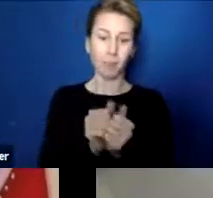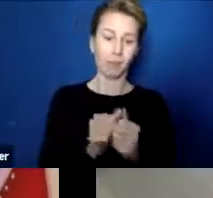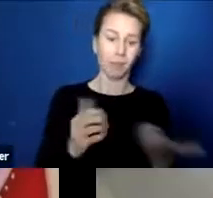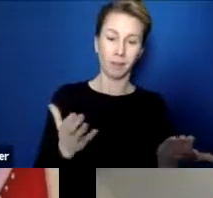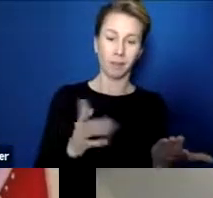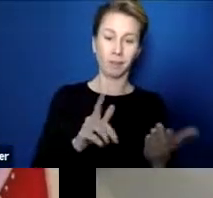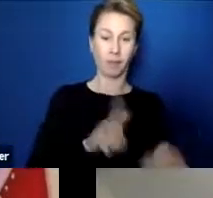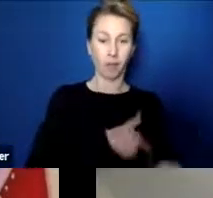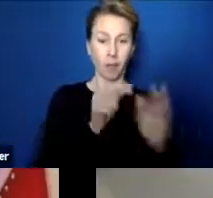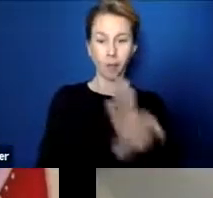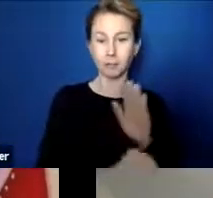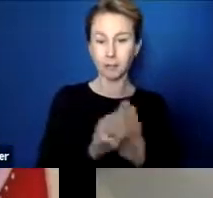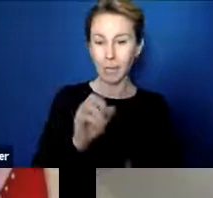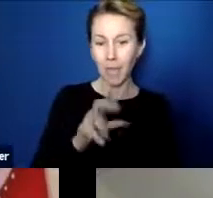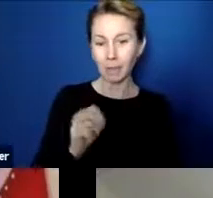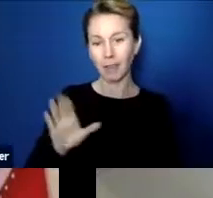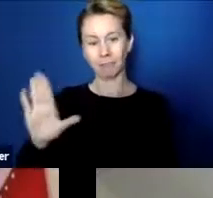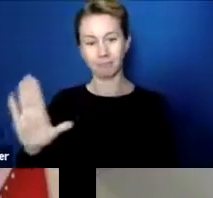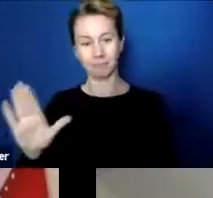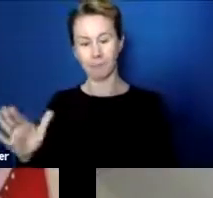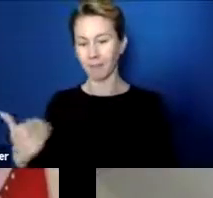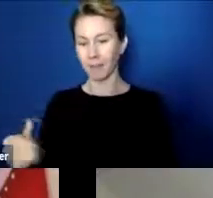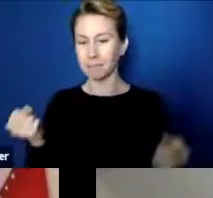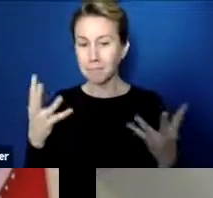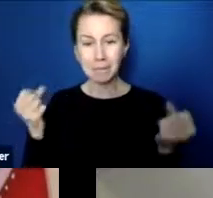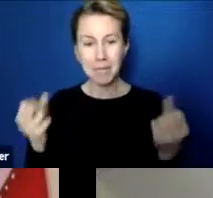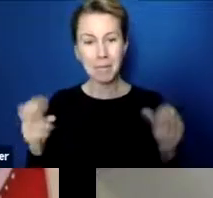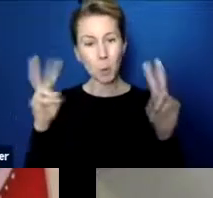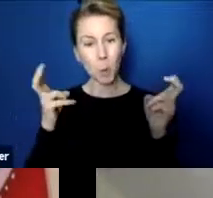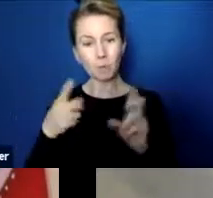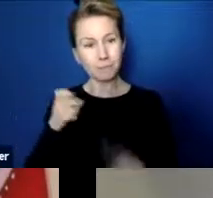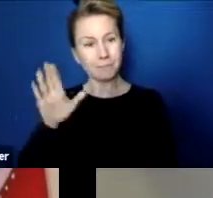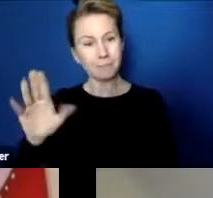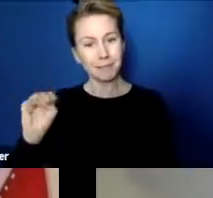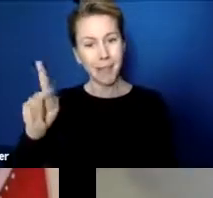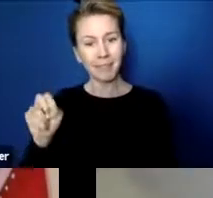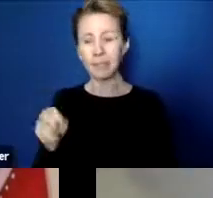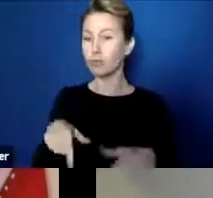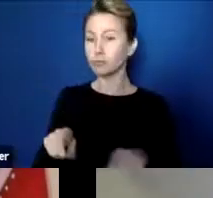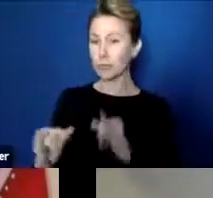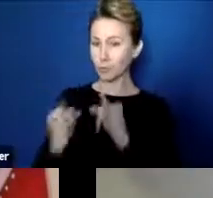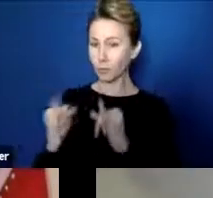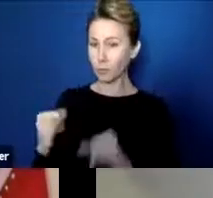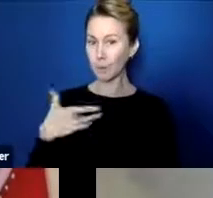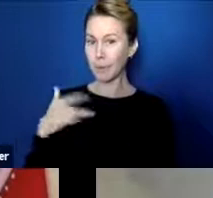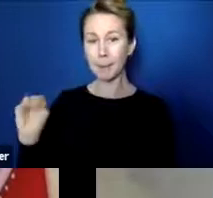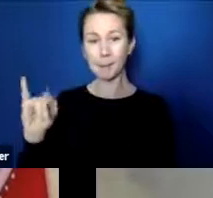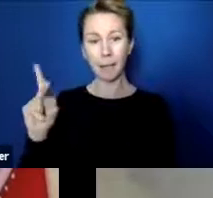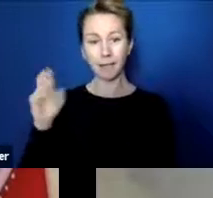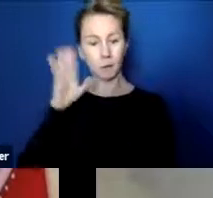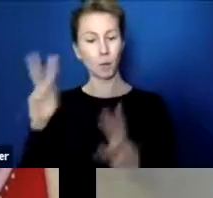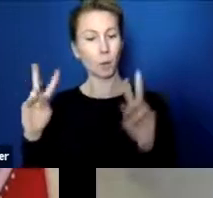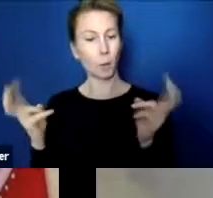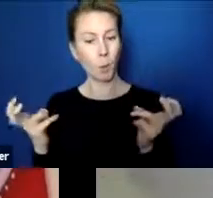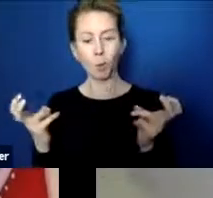all three of them. And then I realized I've actually never met Mike. I just feel like I know Mike because every article I read about the pandemic